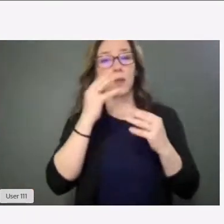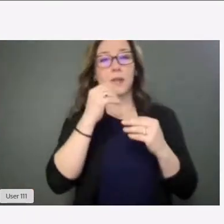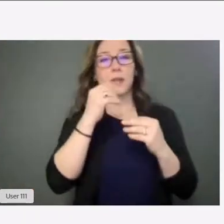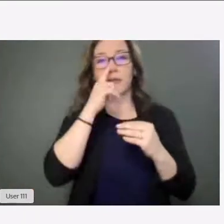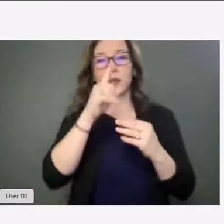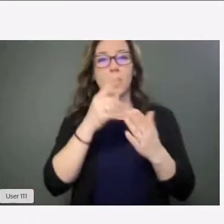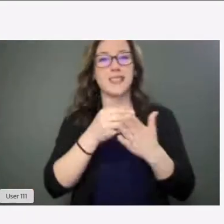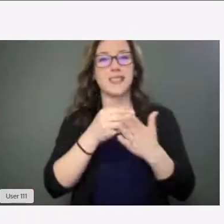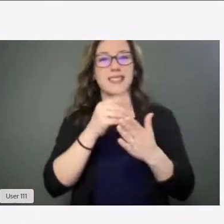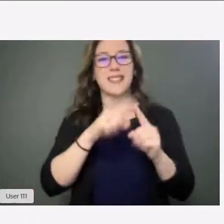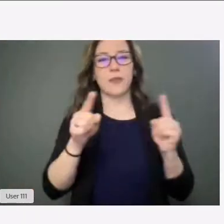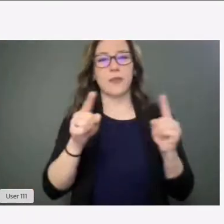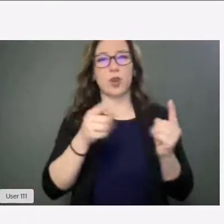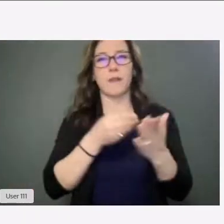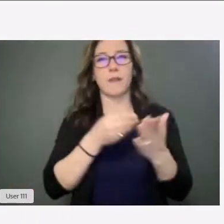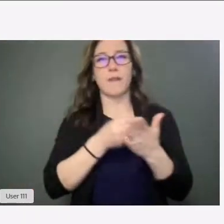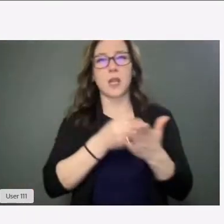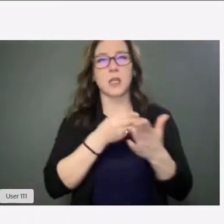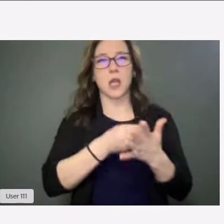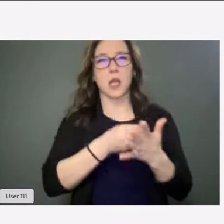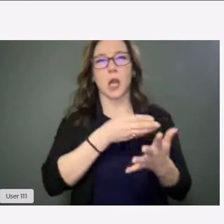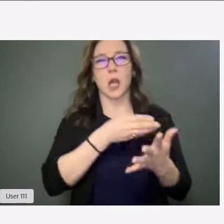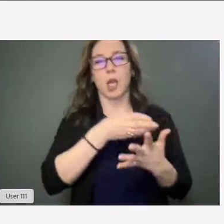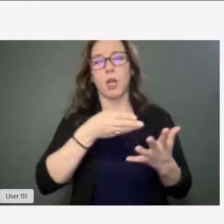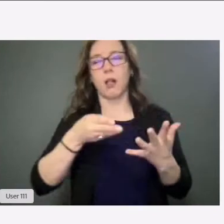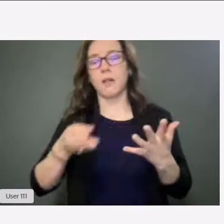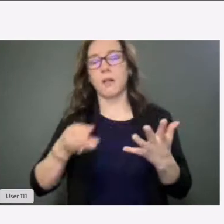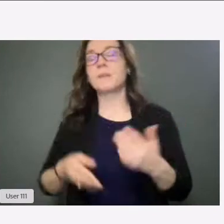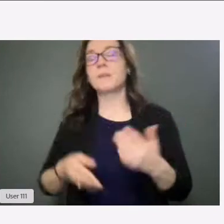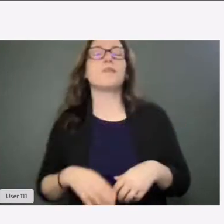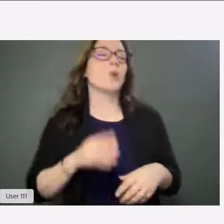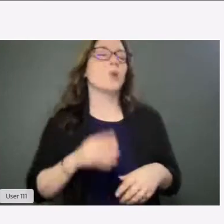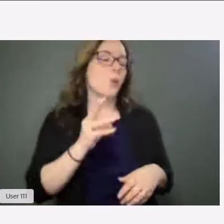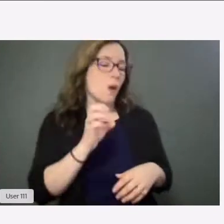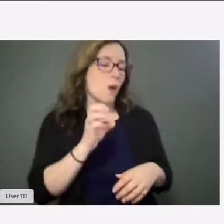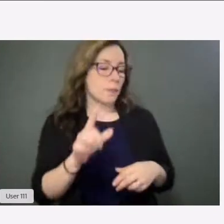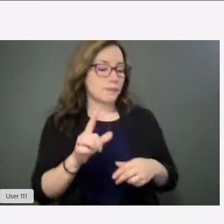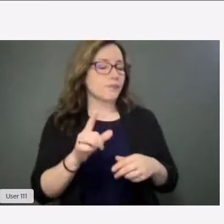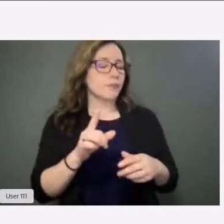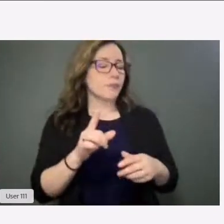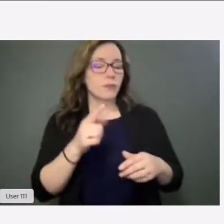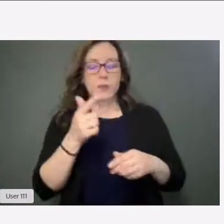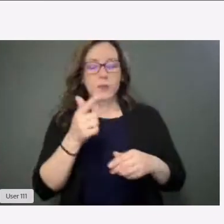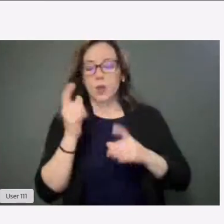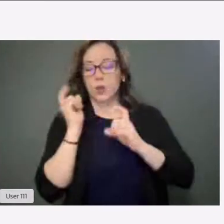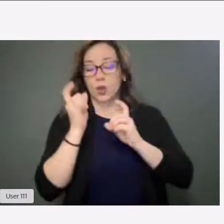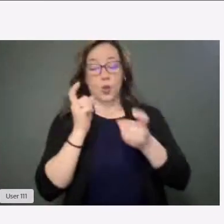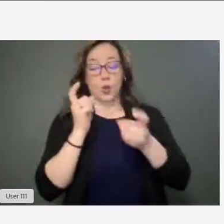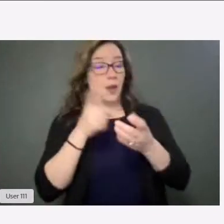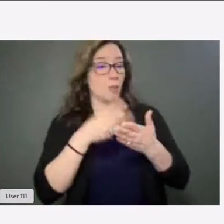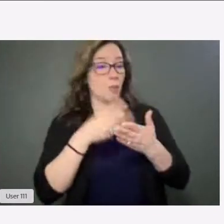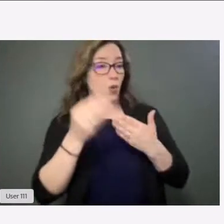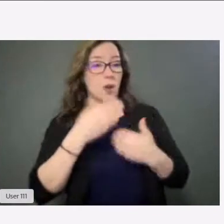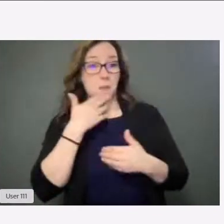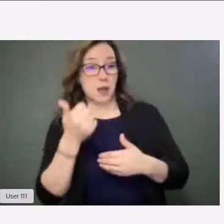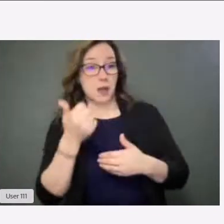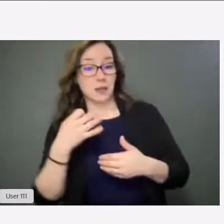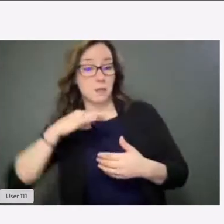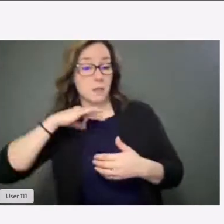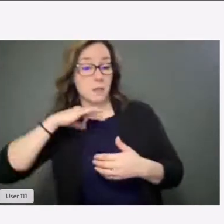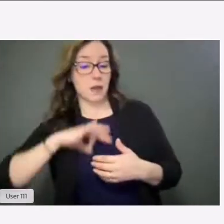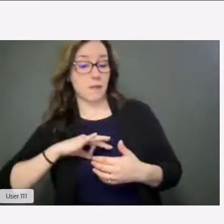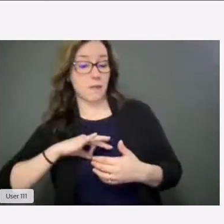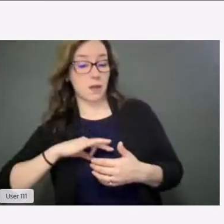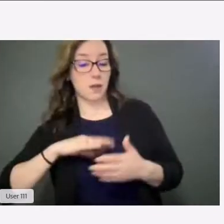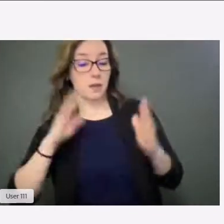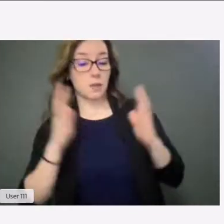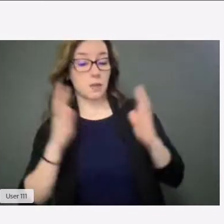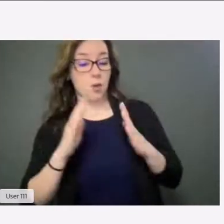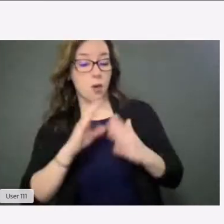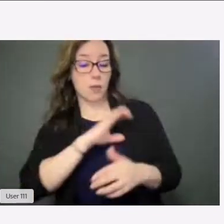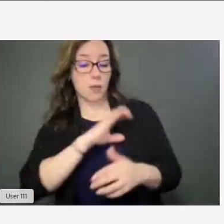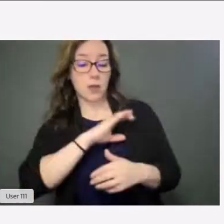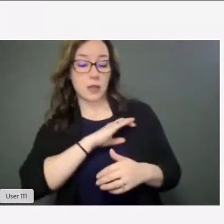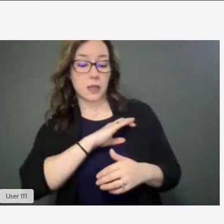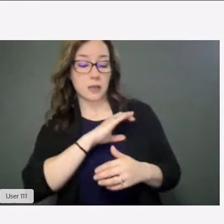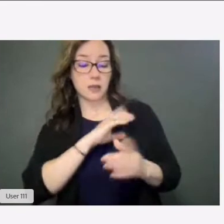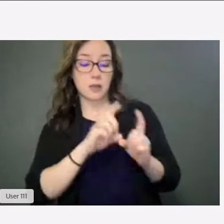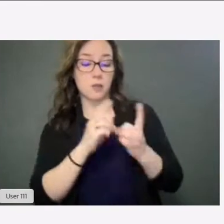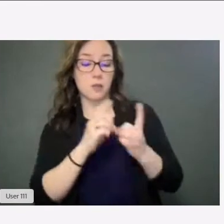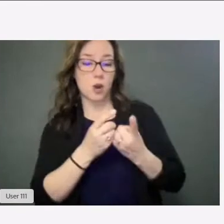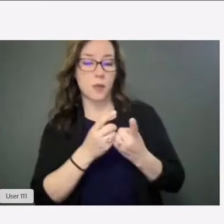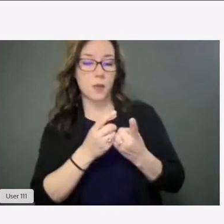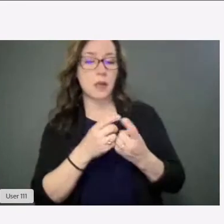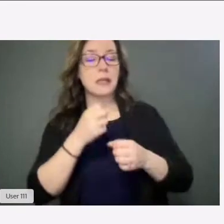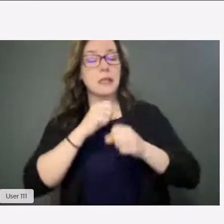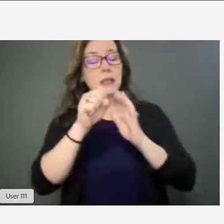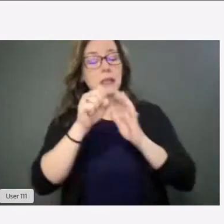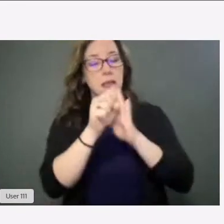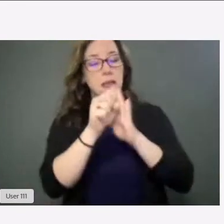Over. So for the links, I mean, in terms of the grant programs that would best benefit small police departments, definitely the State Homeland